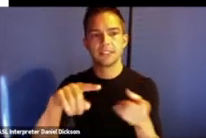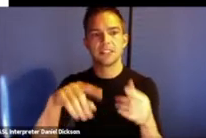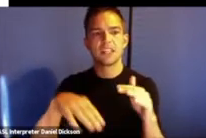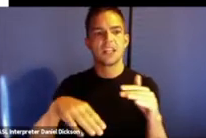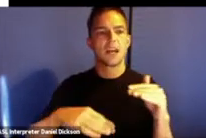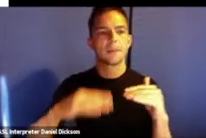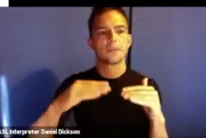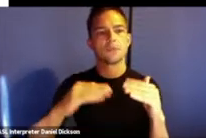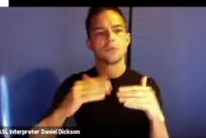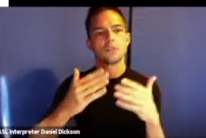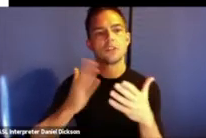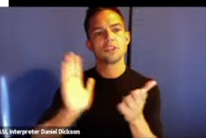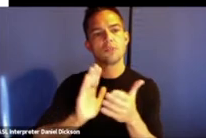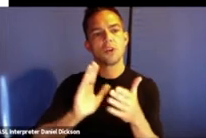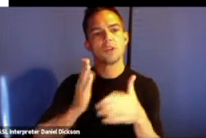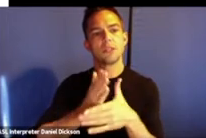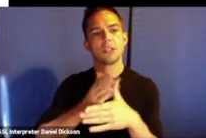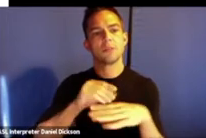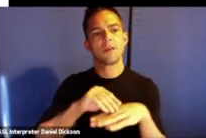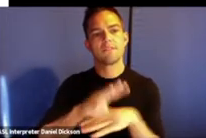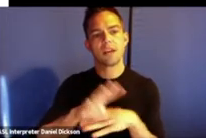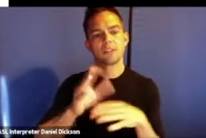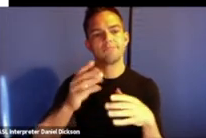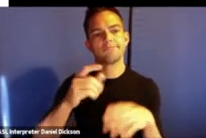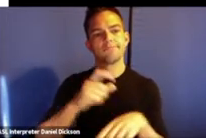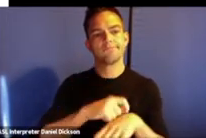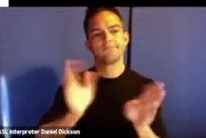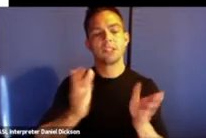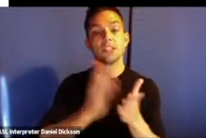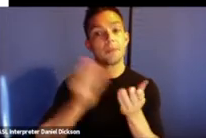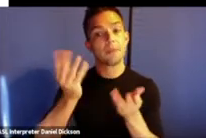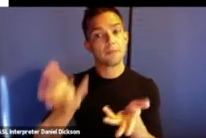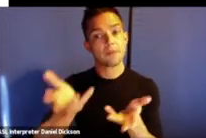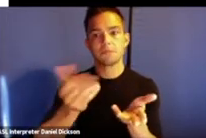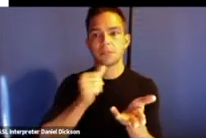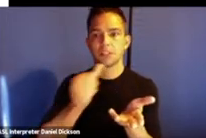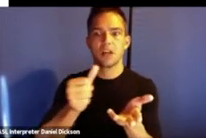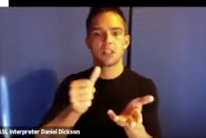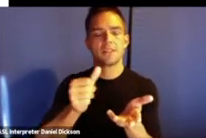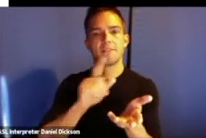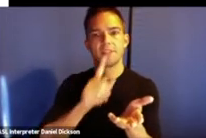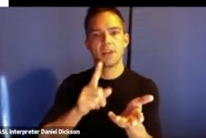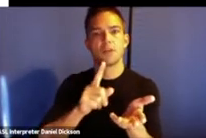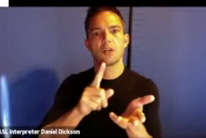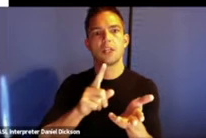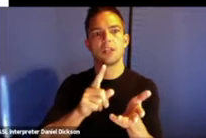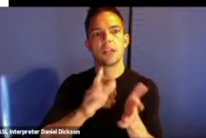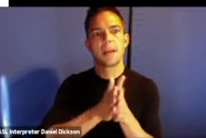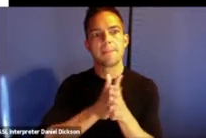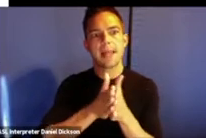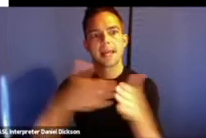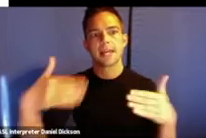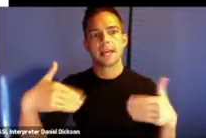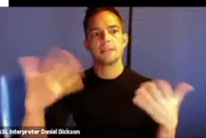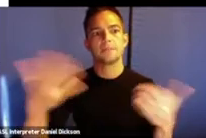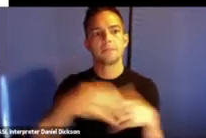small to medium effect size. So there are some data, but it actually is not very compelling yet. There also are